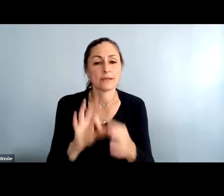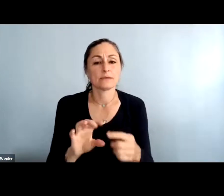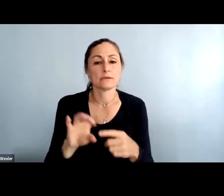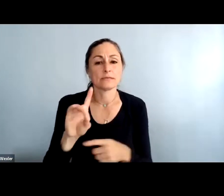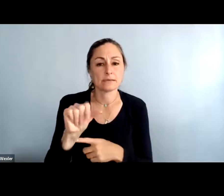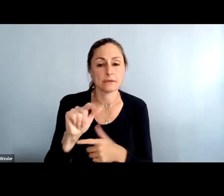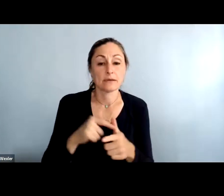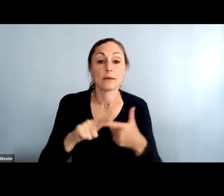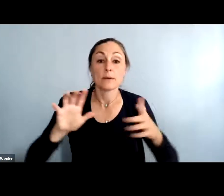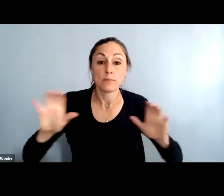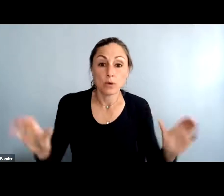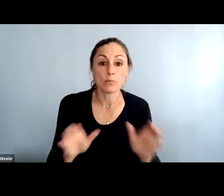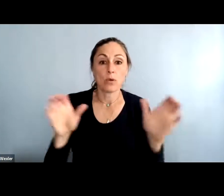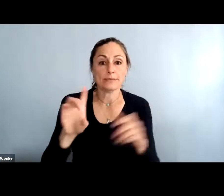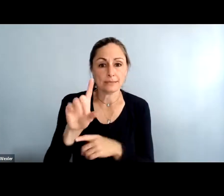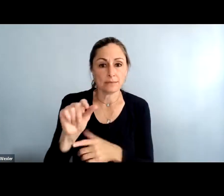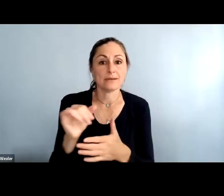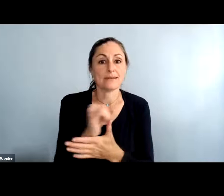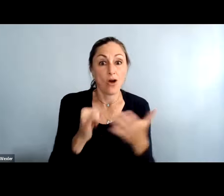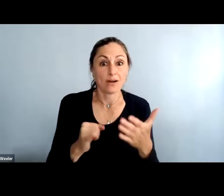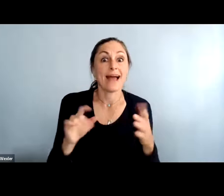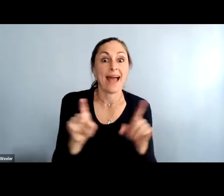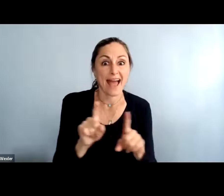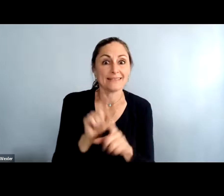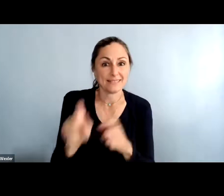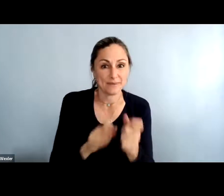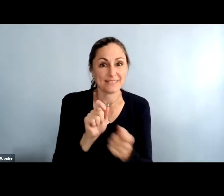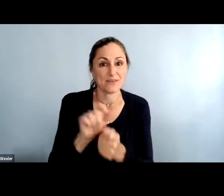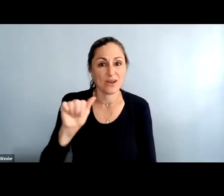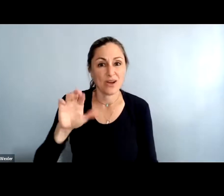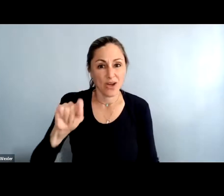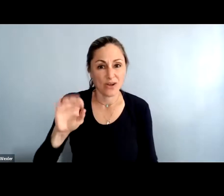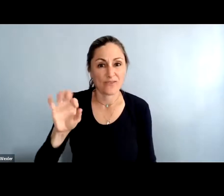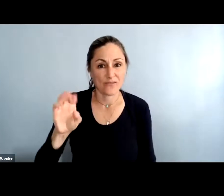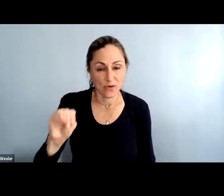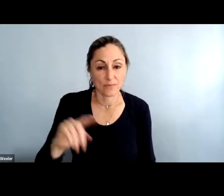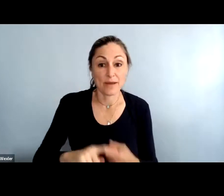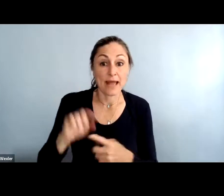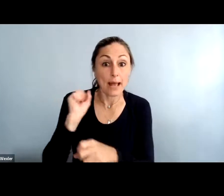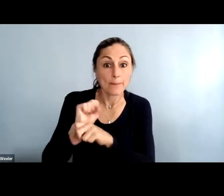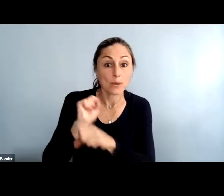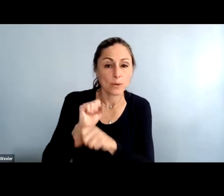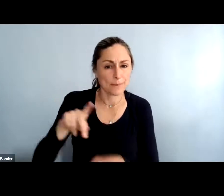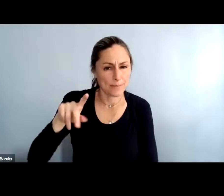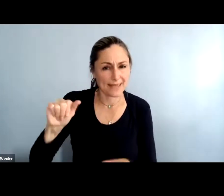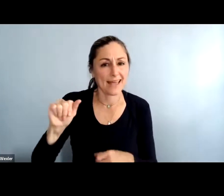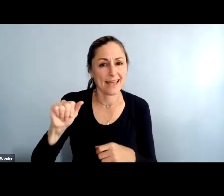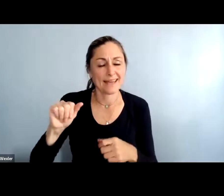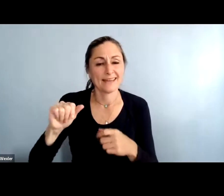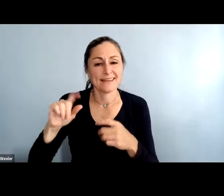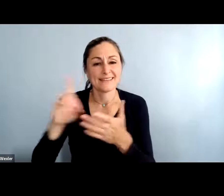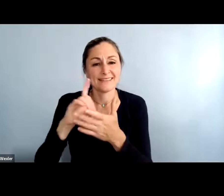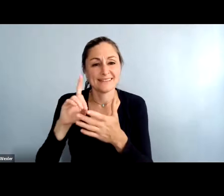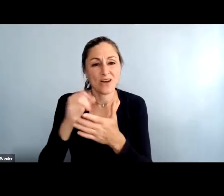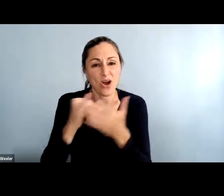promote disability art as an art form, employ PA disabled artists to design artwork for